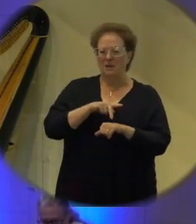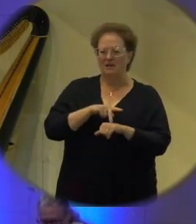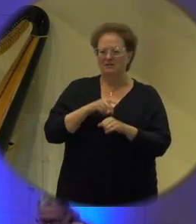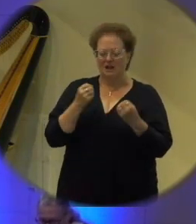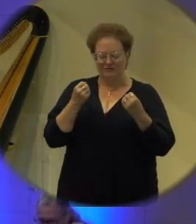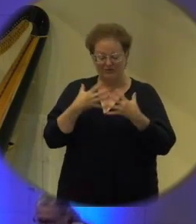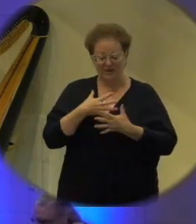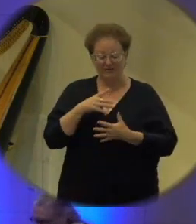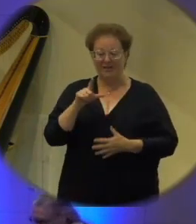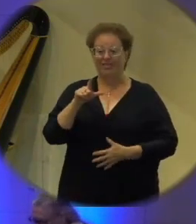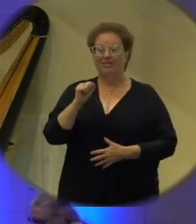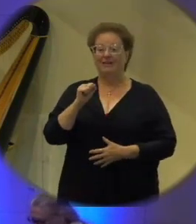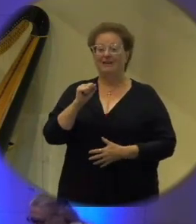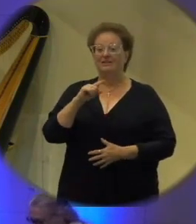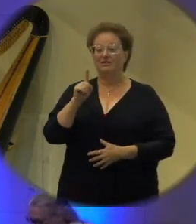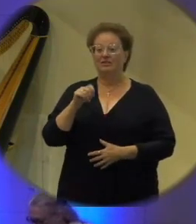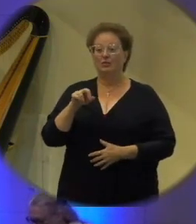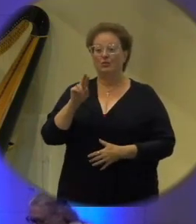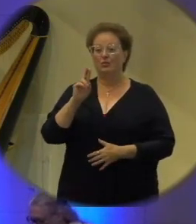was dead.